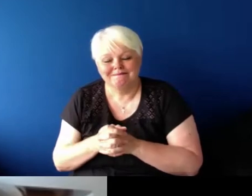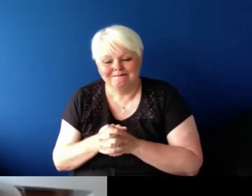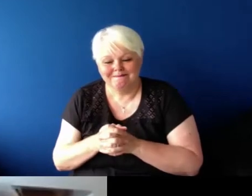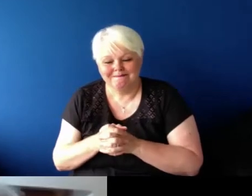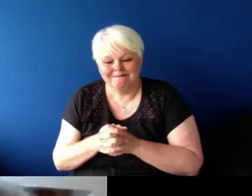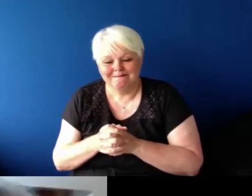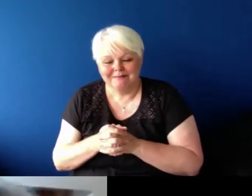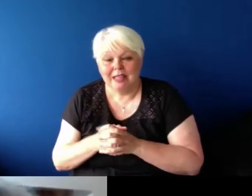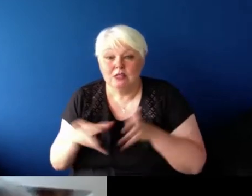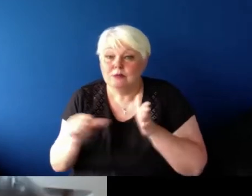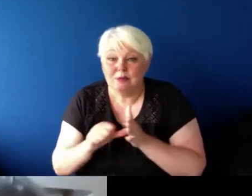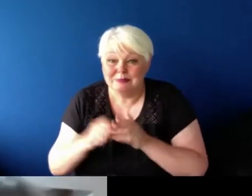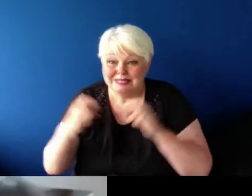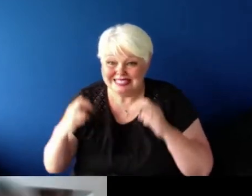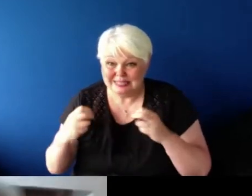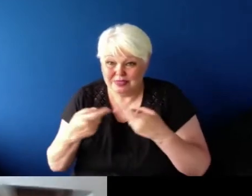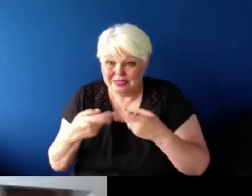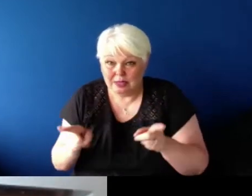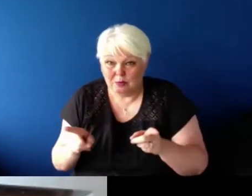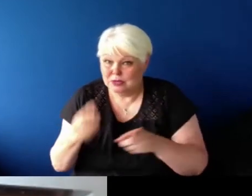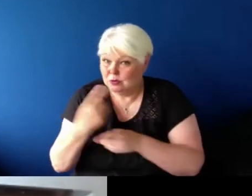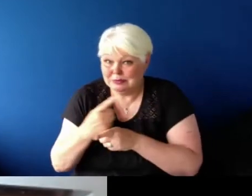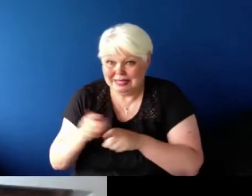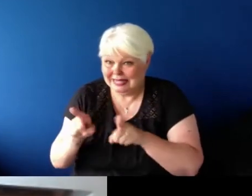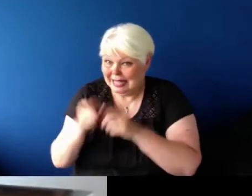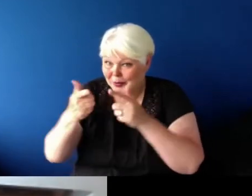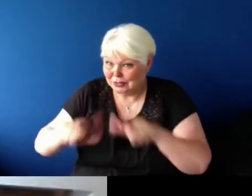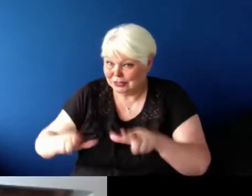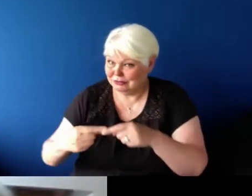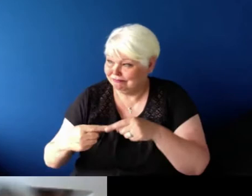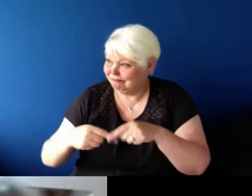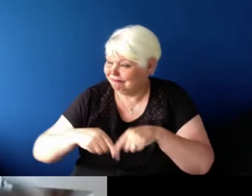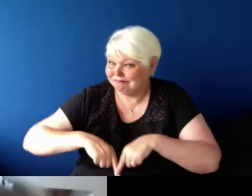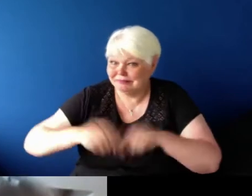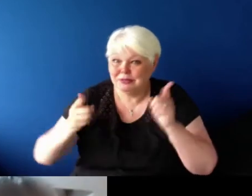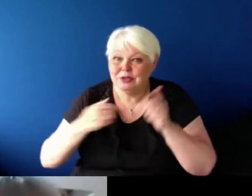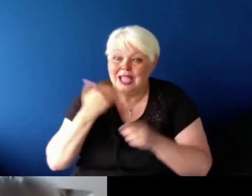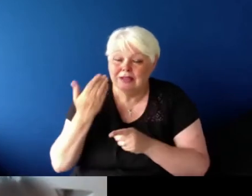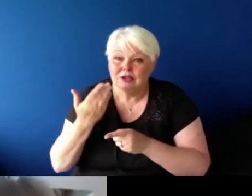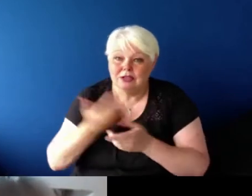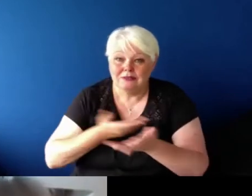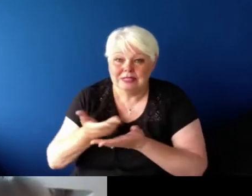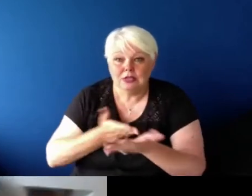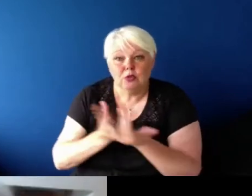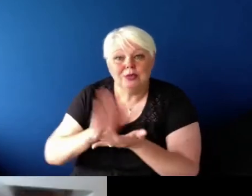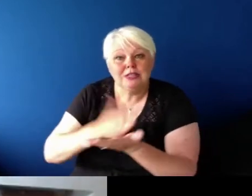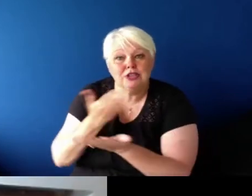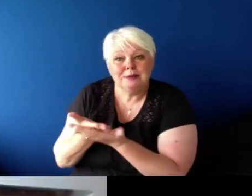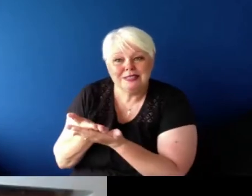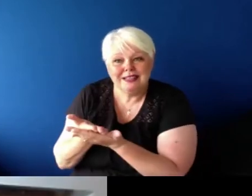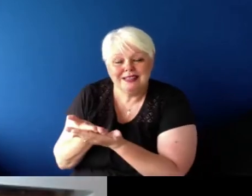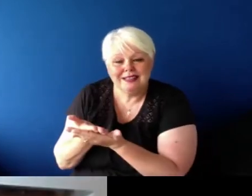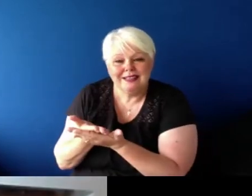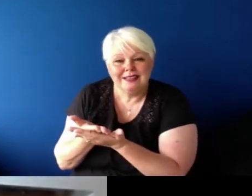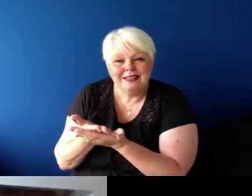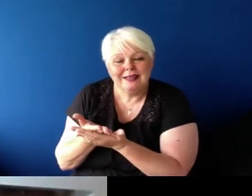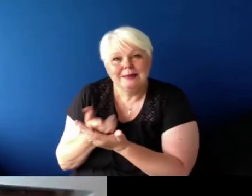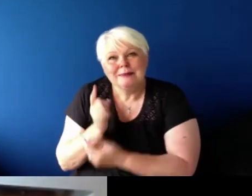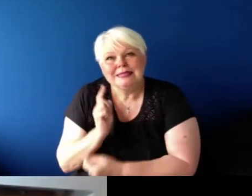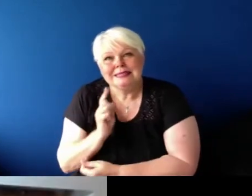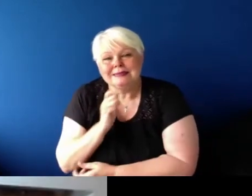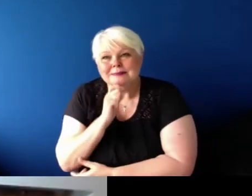The problem with sitting with them is we don't speak the same language. So, you know, every conversation you have is through an interpreter. But